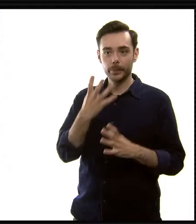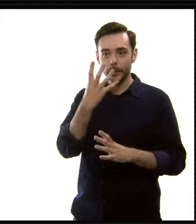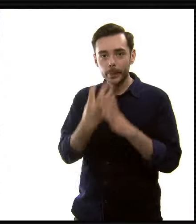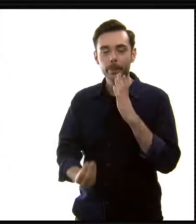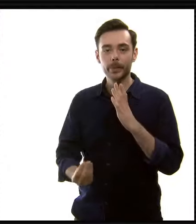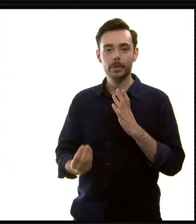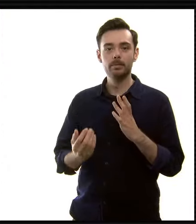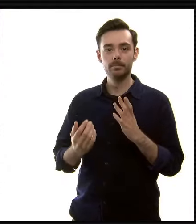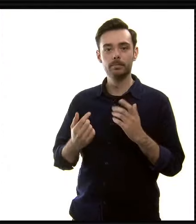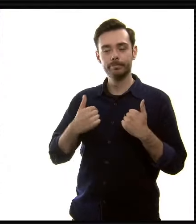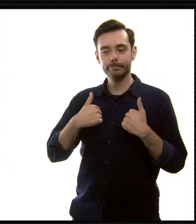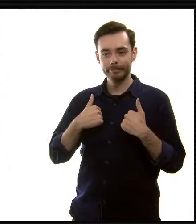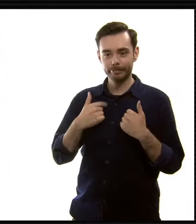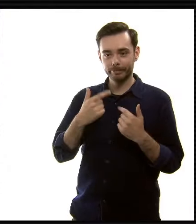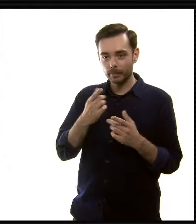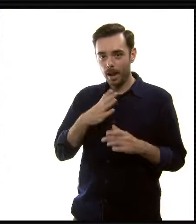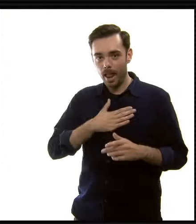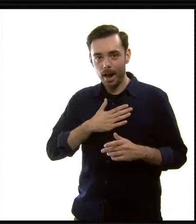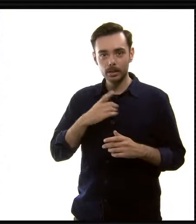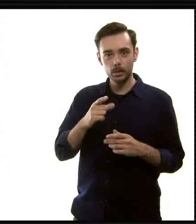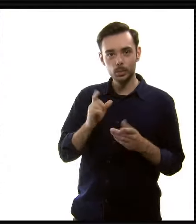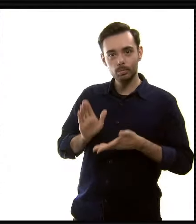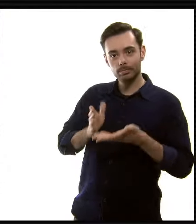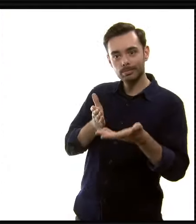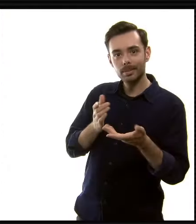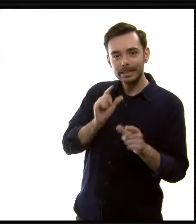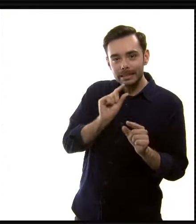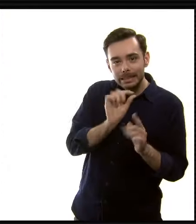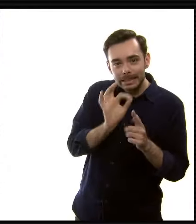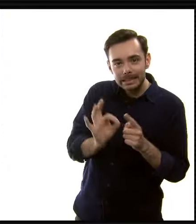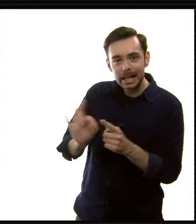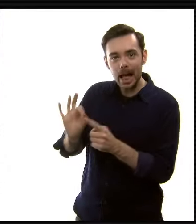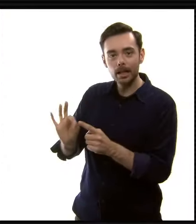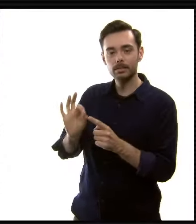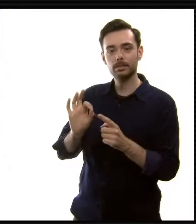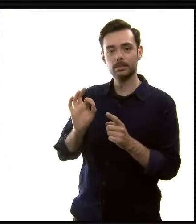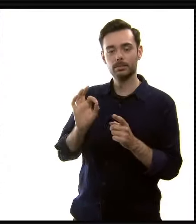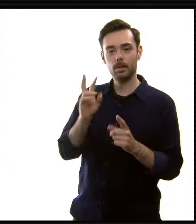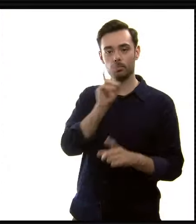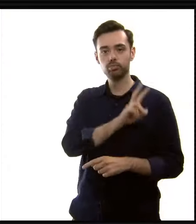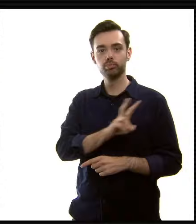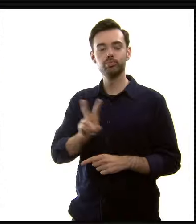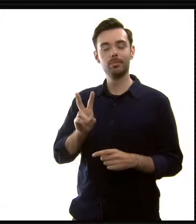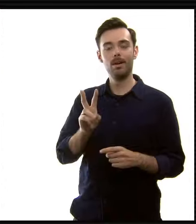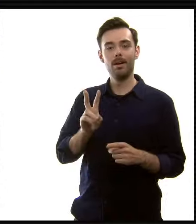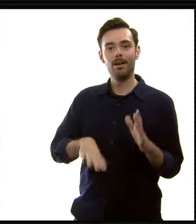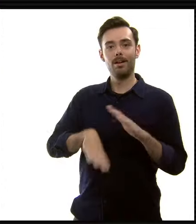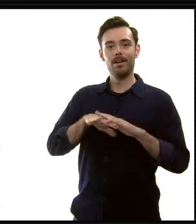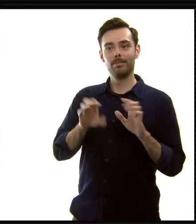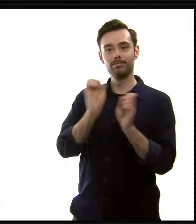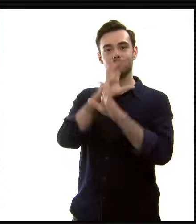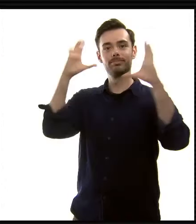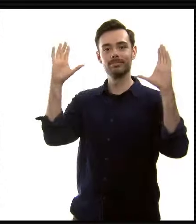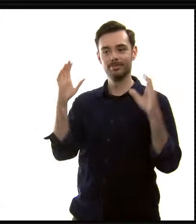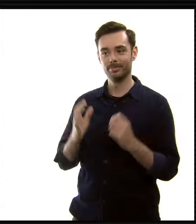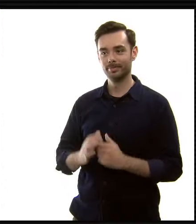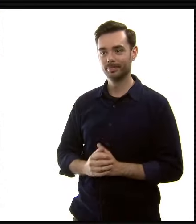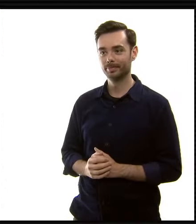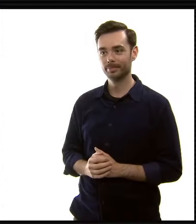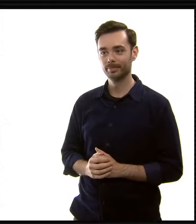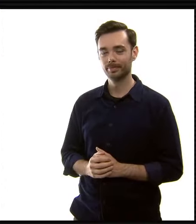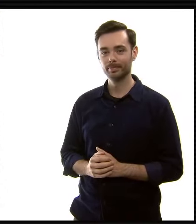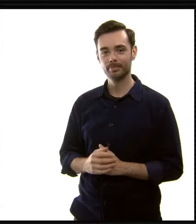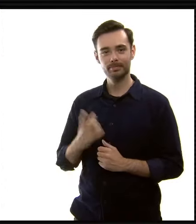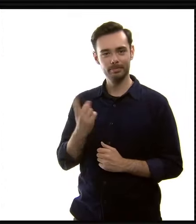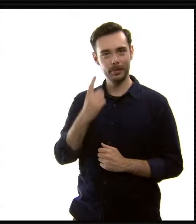form a larger whole. And I regret having joined you. Those details, they're actually really similar to LEGO bricks. And you